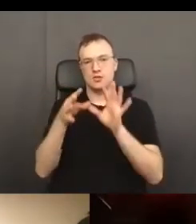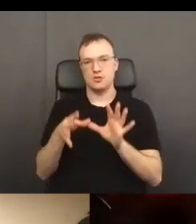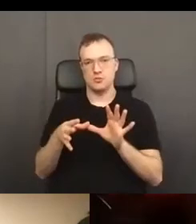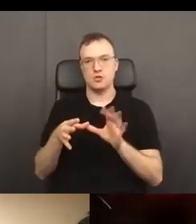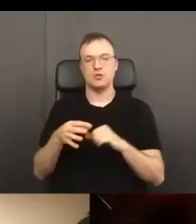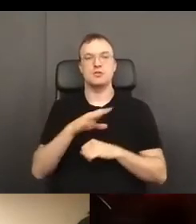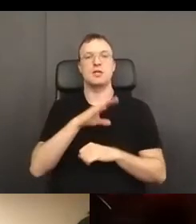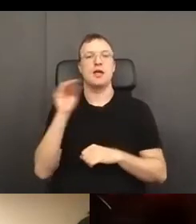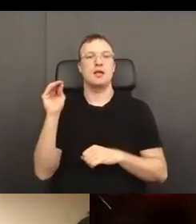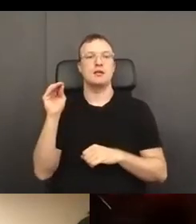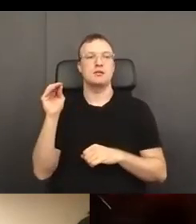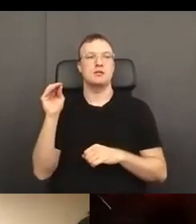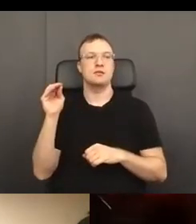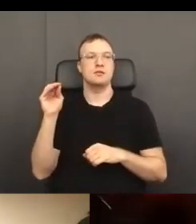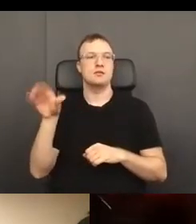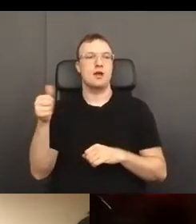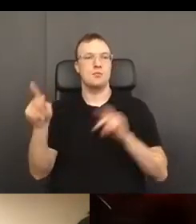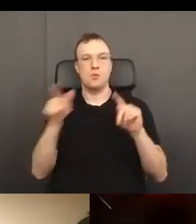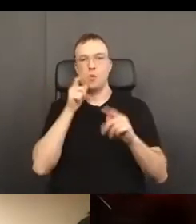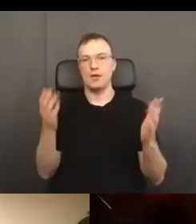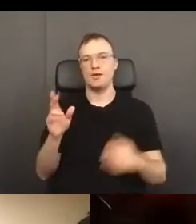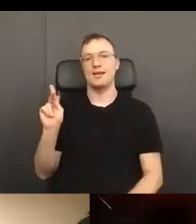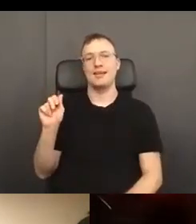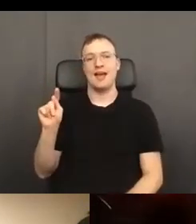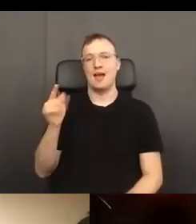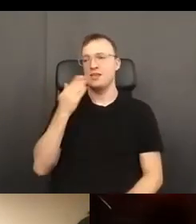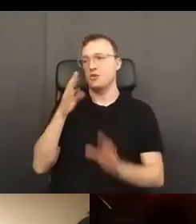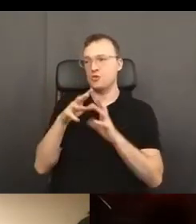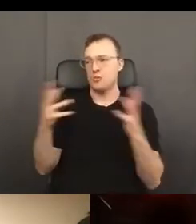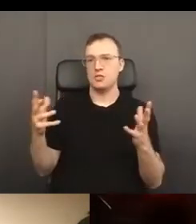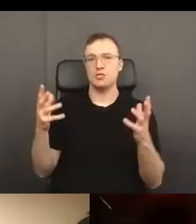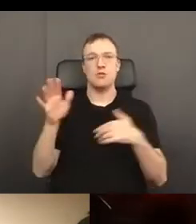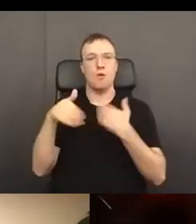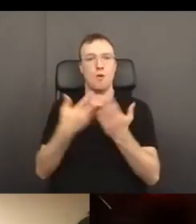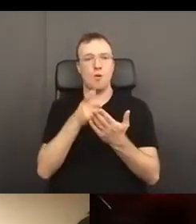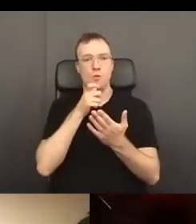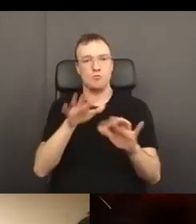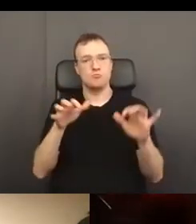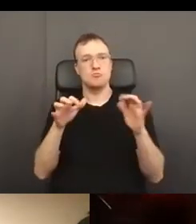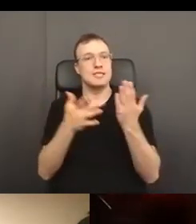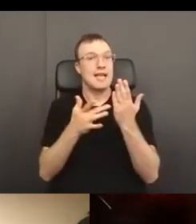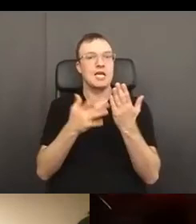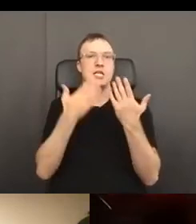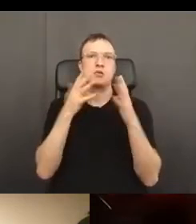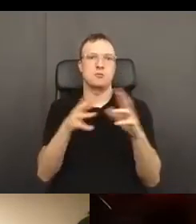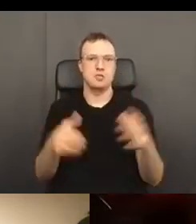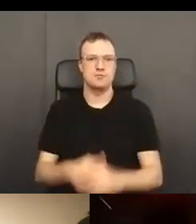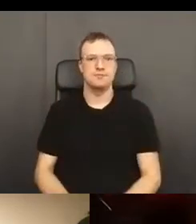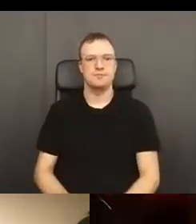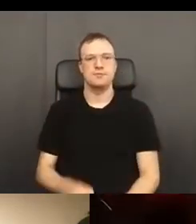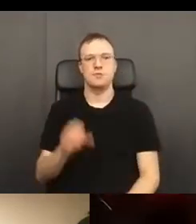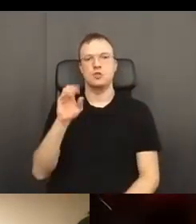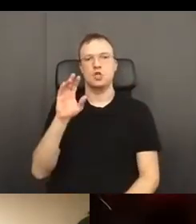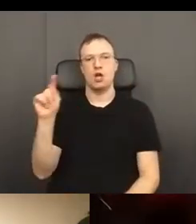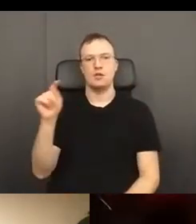and anyone else who was here. Kat, thank you so much. And then everyone that did tech, thank you. Yeah, thank you. I would just love to